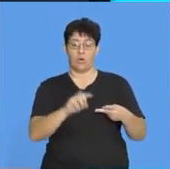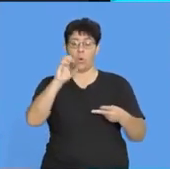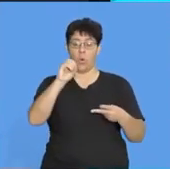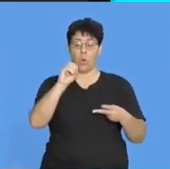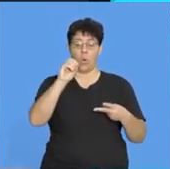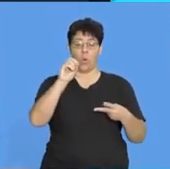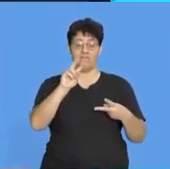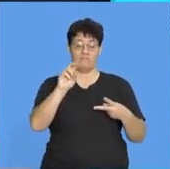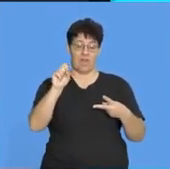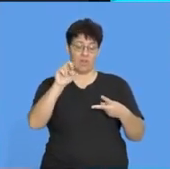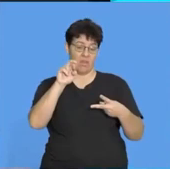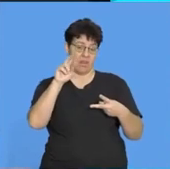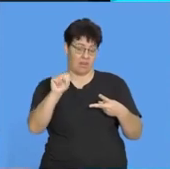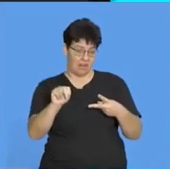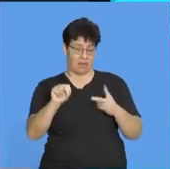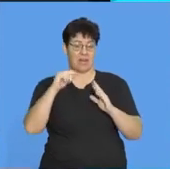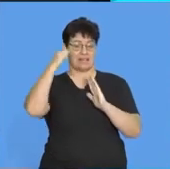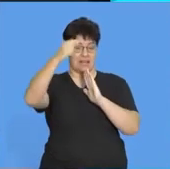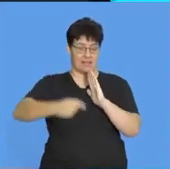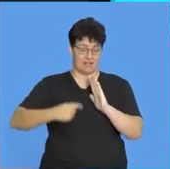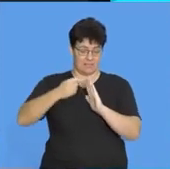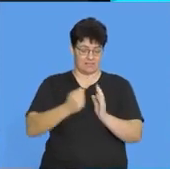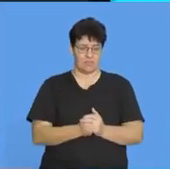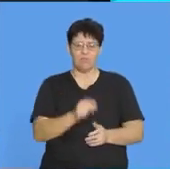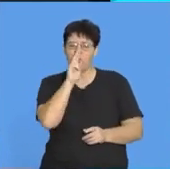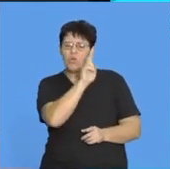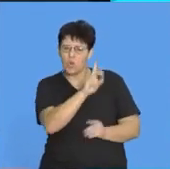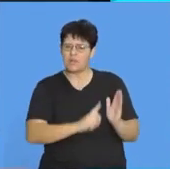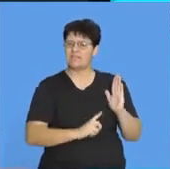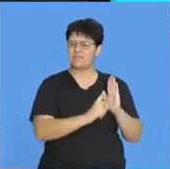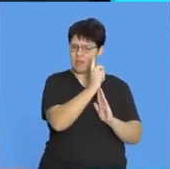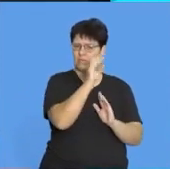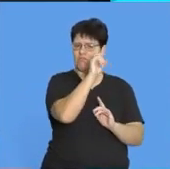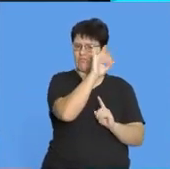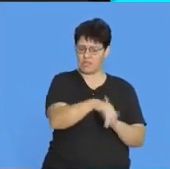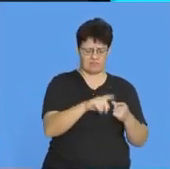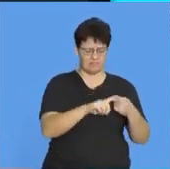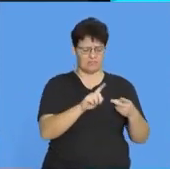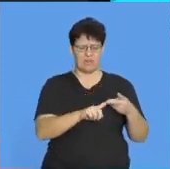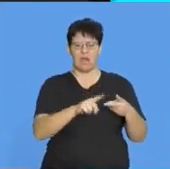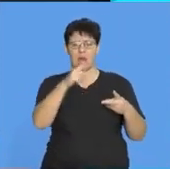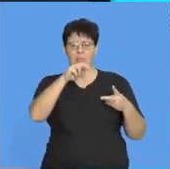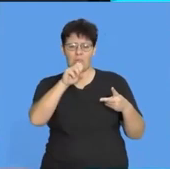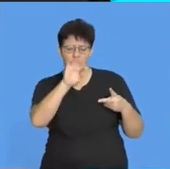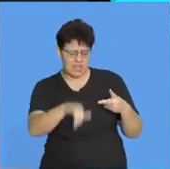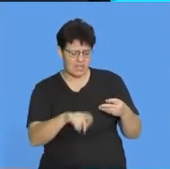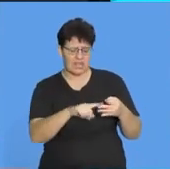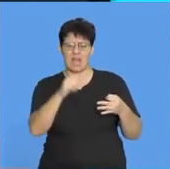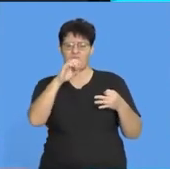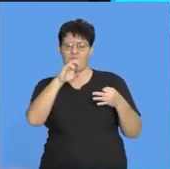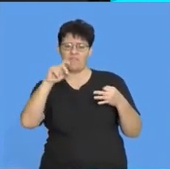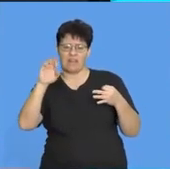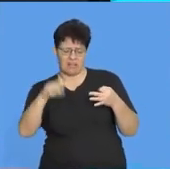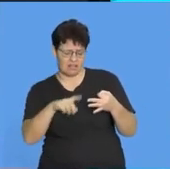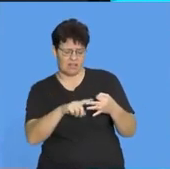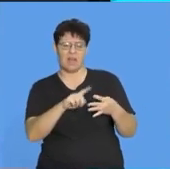looked at. We've looked at the development within the ovary. We've looked at structures such as the primary follicle, the Grafting follicle, as well